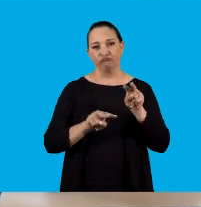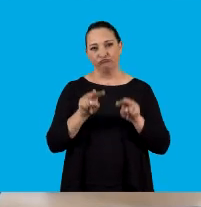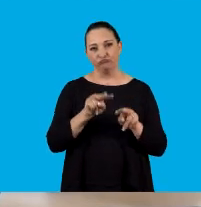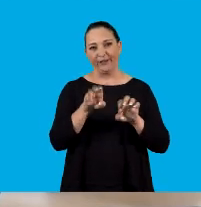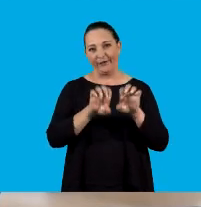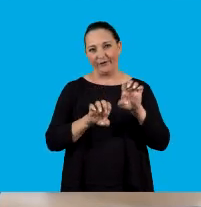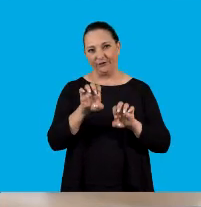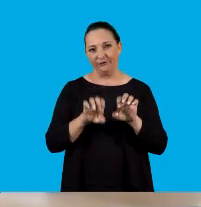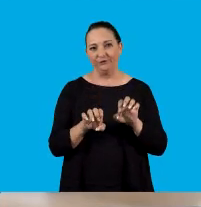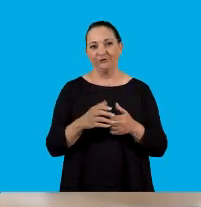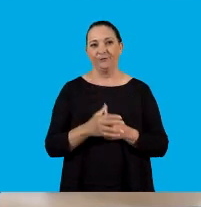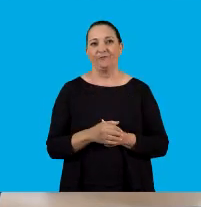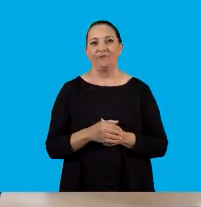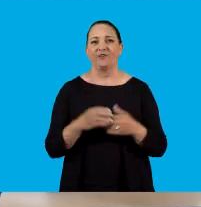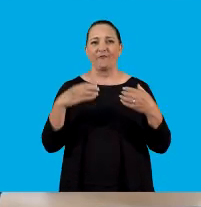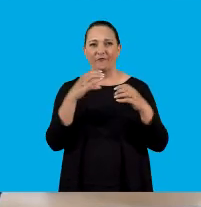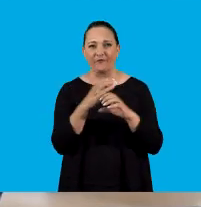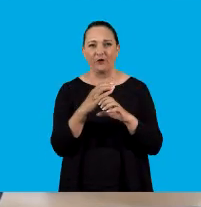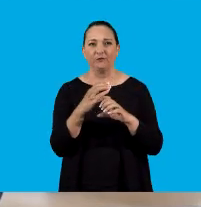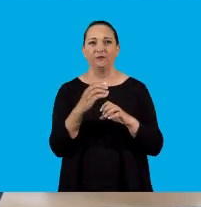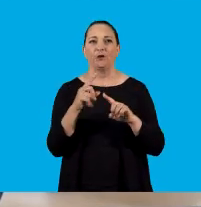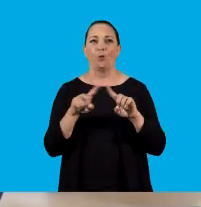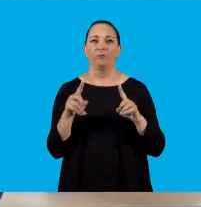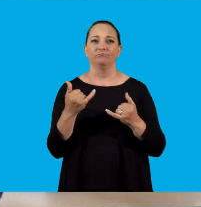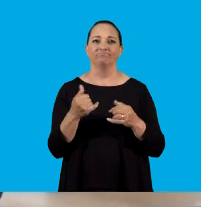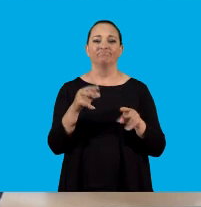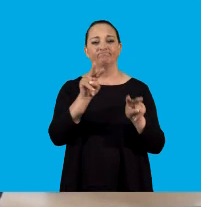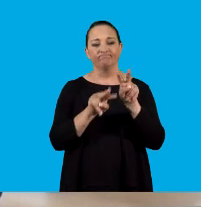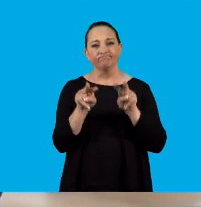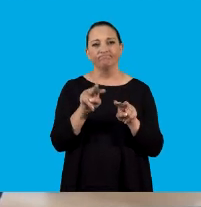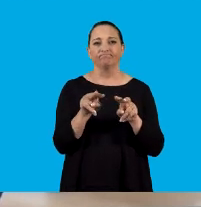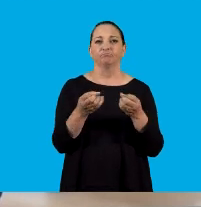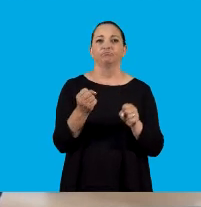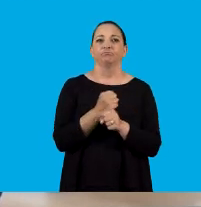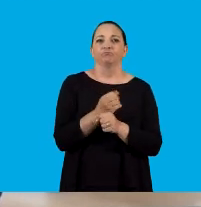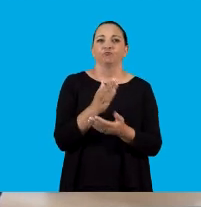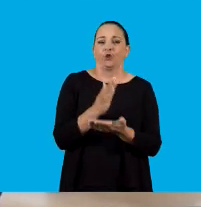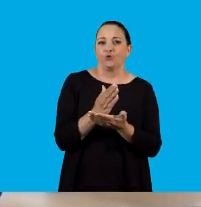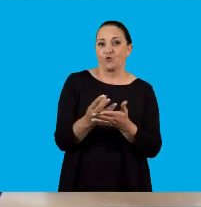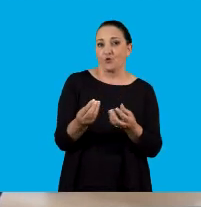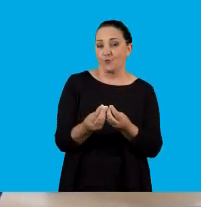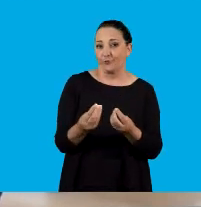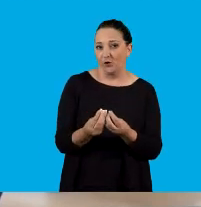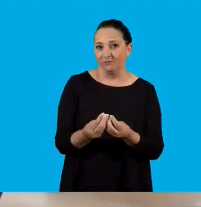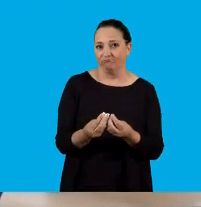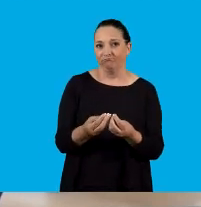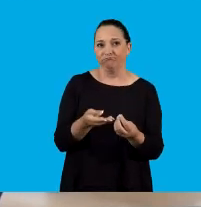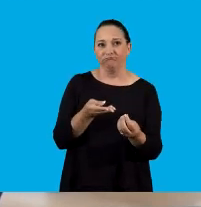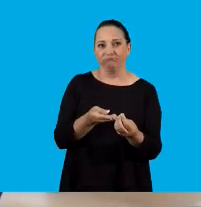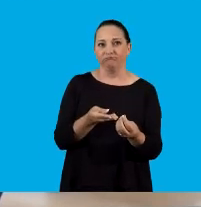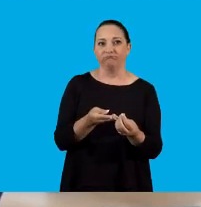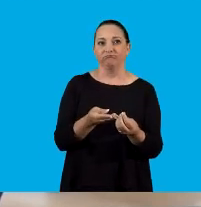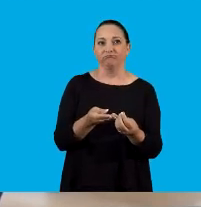your monitoring and evaluation, it would focus largely on talking about inspections and making sure that the